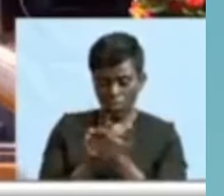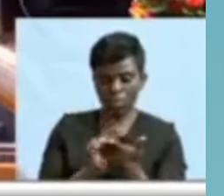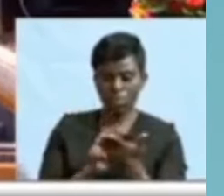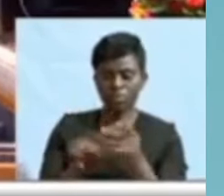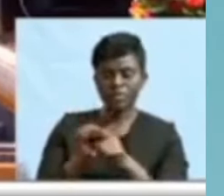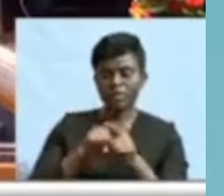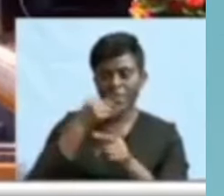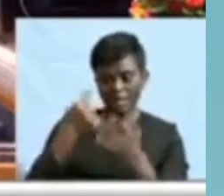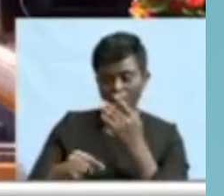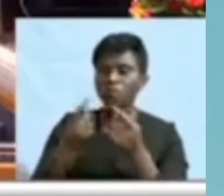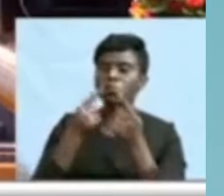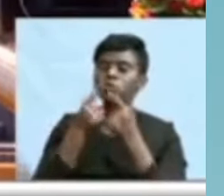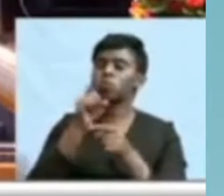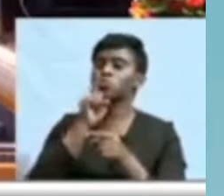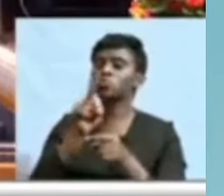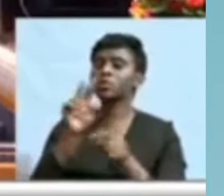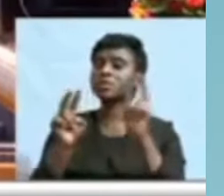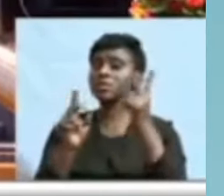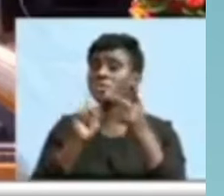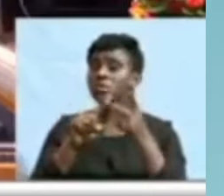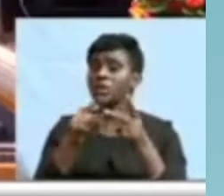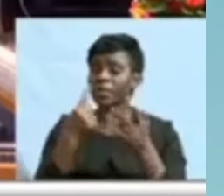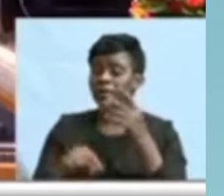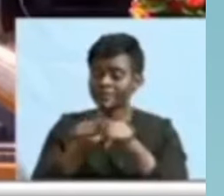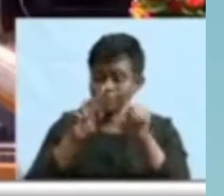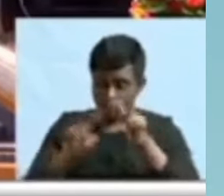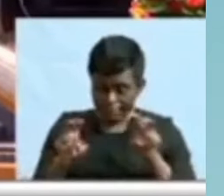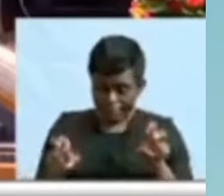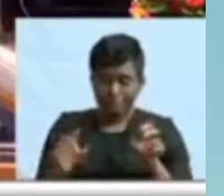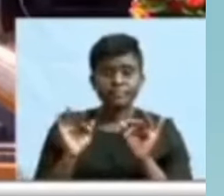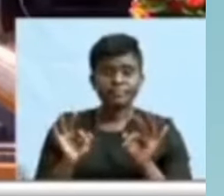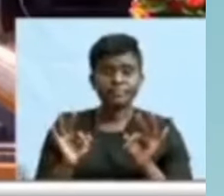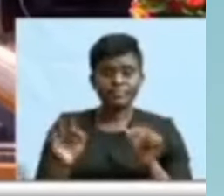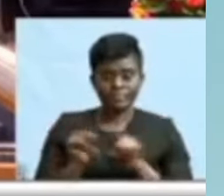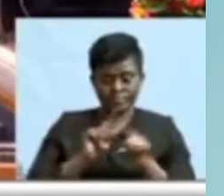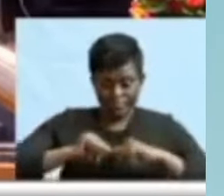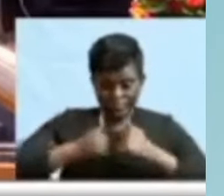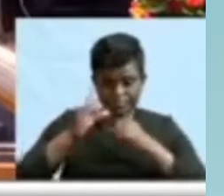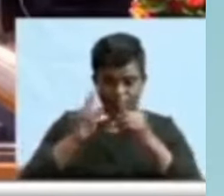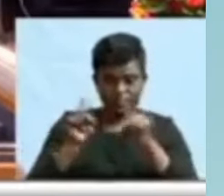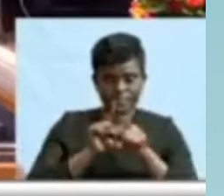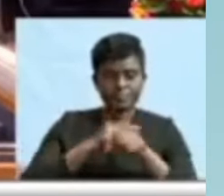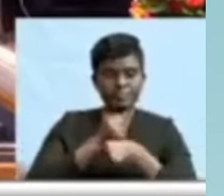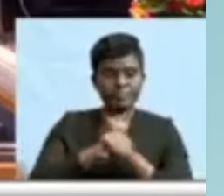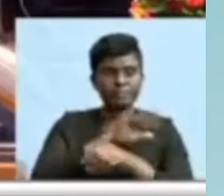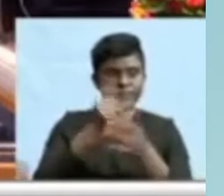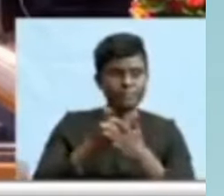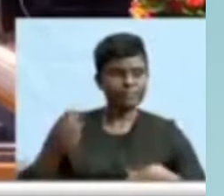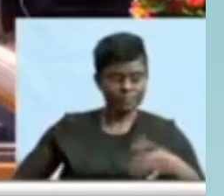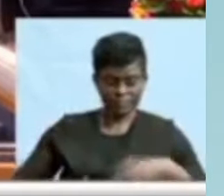orders, they must be factual. Secondly, they must be verifiable. So as we debate and make those